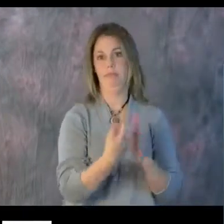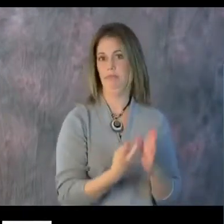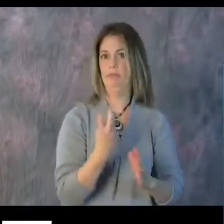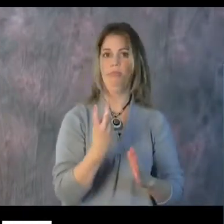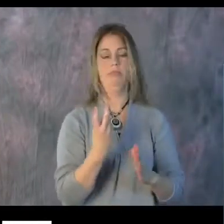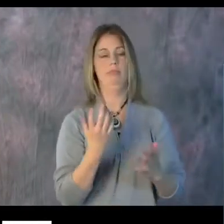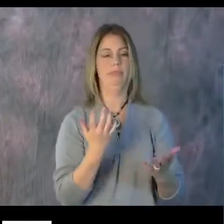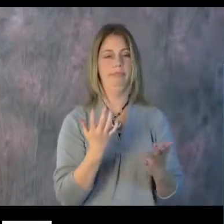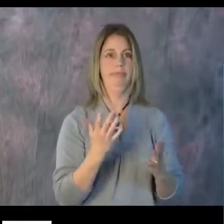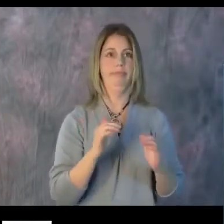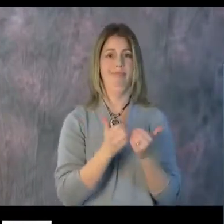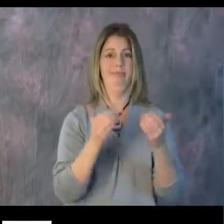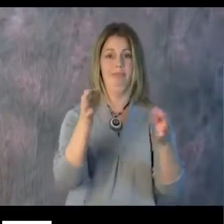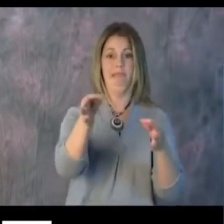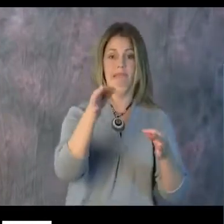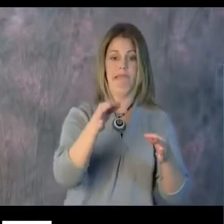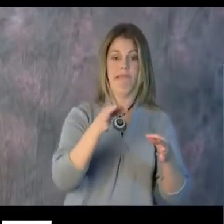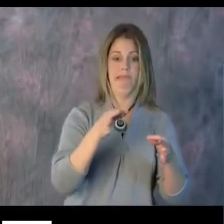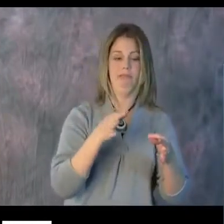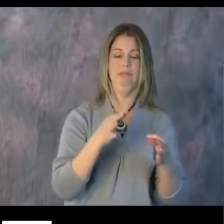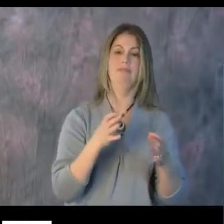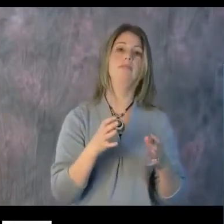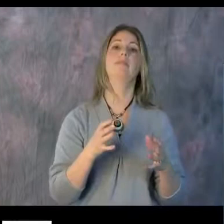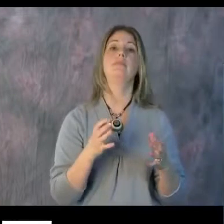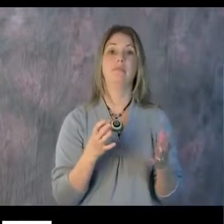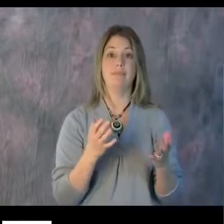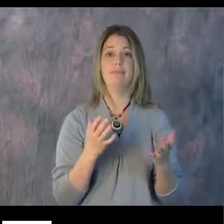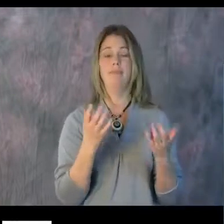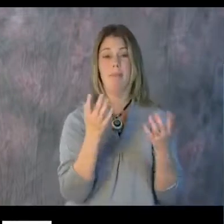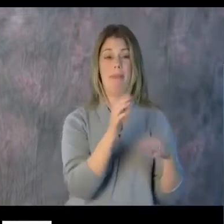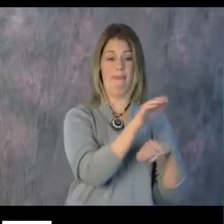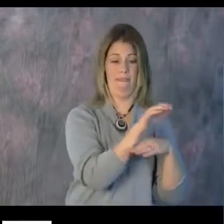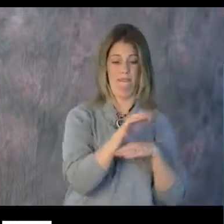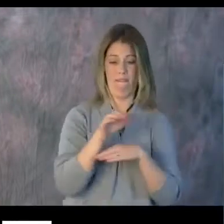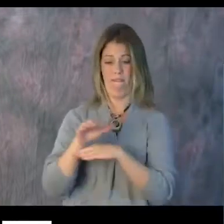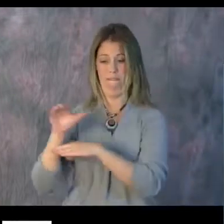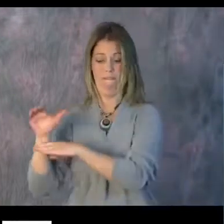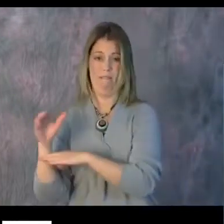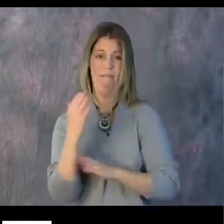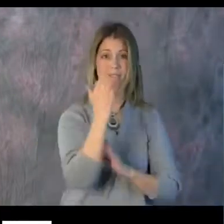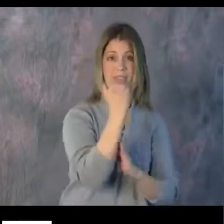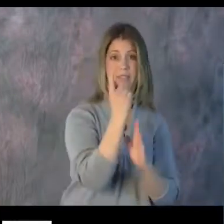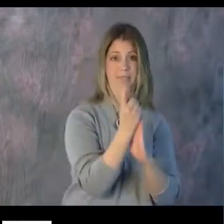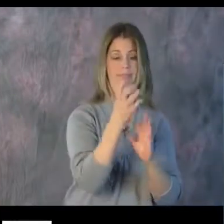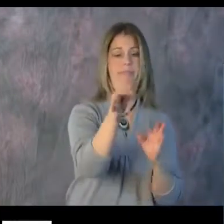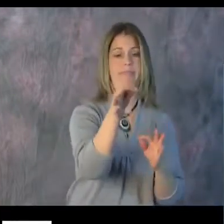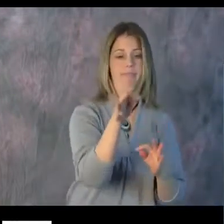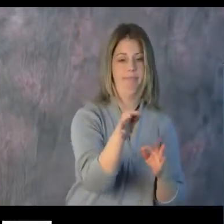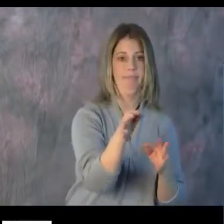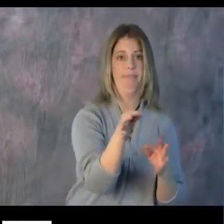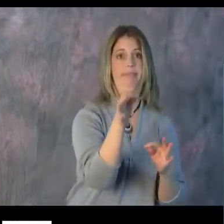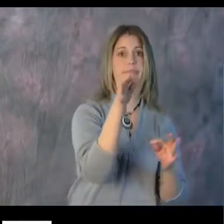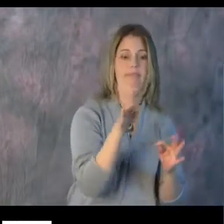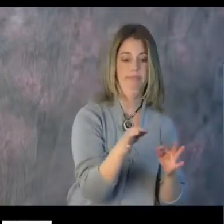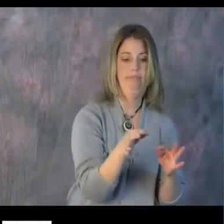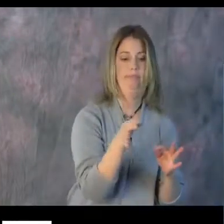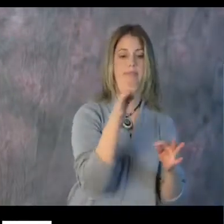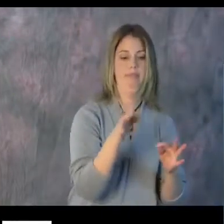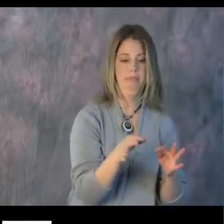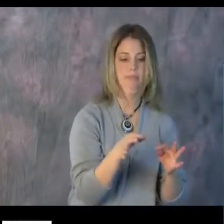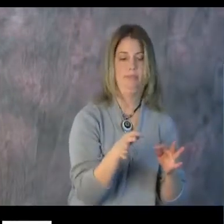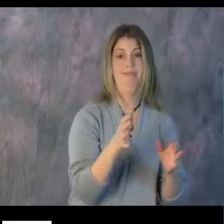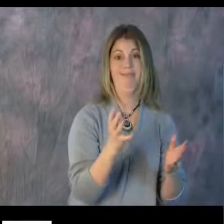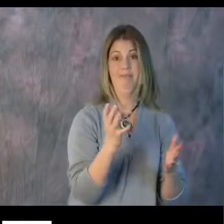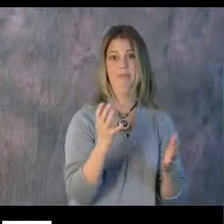With younger kids, maybe their bedtime has been delayed for an hour or two. It's important that you bring it back gradually, maybe by 15 minutes